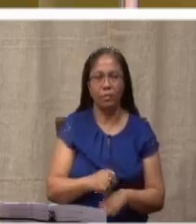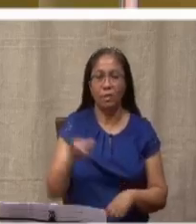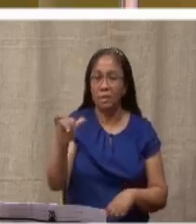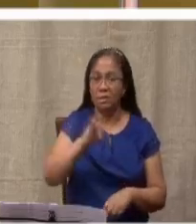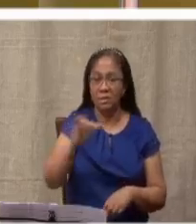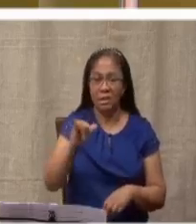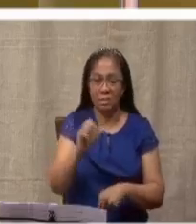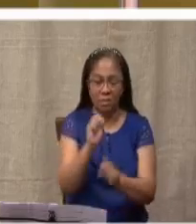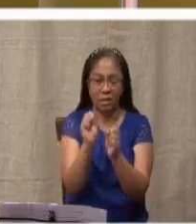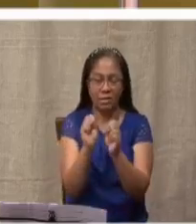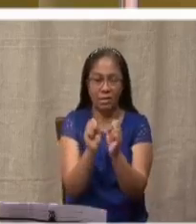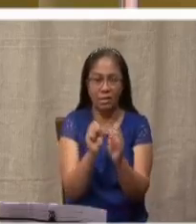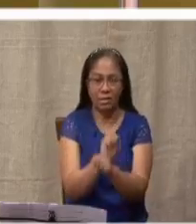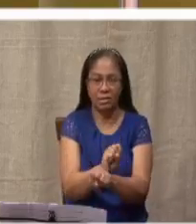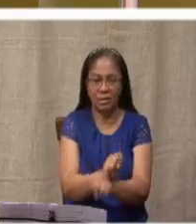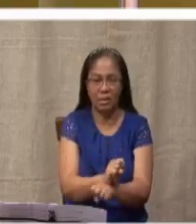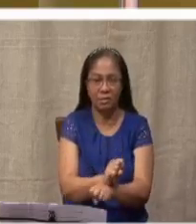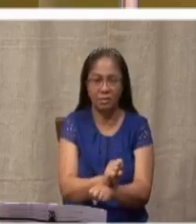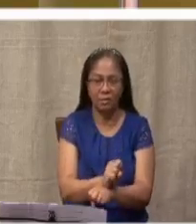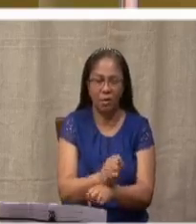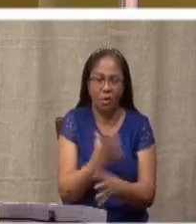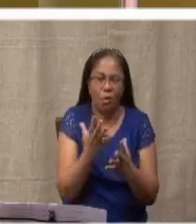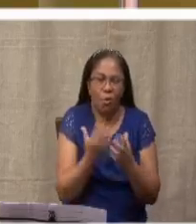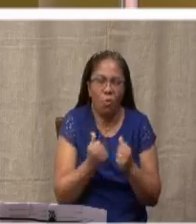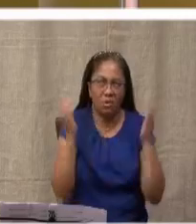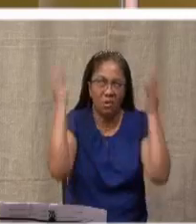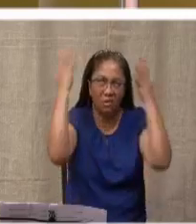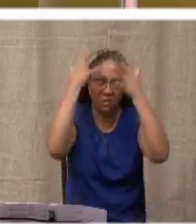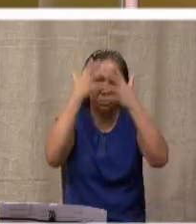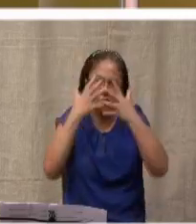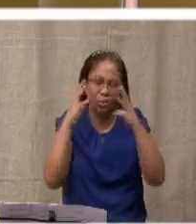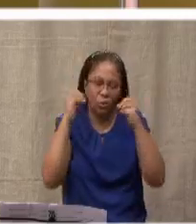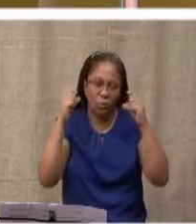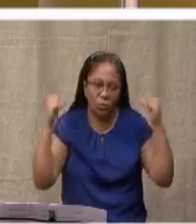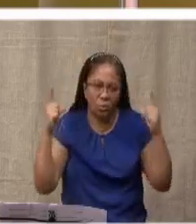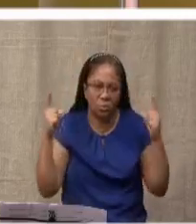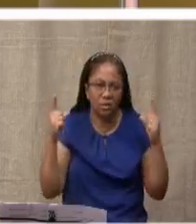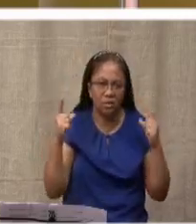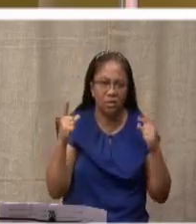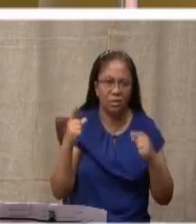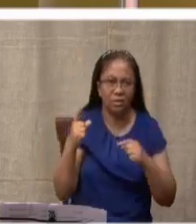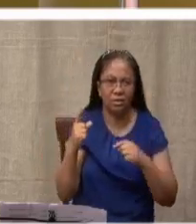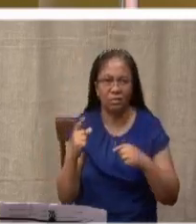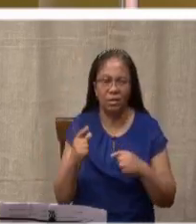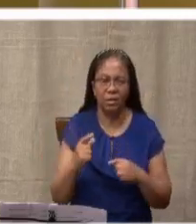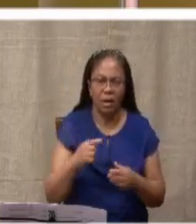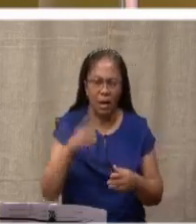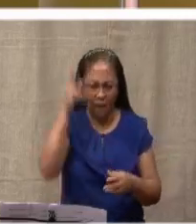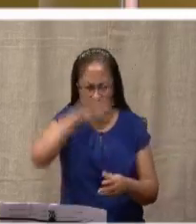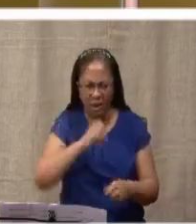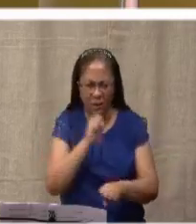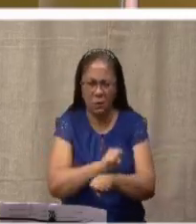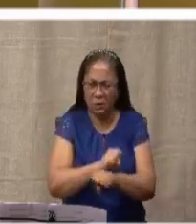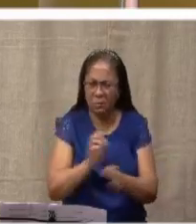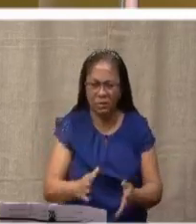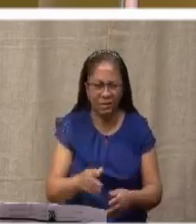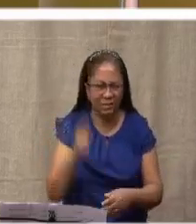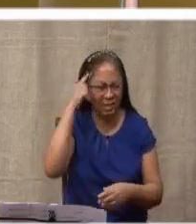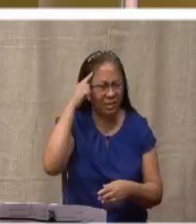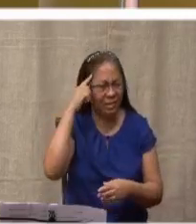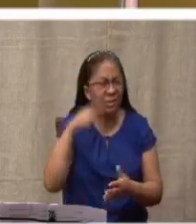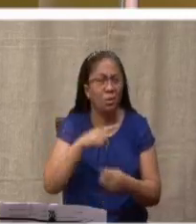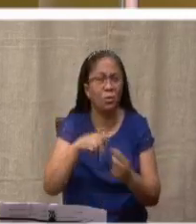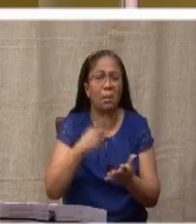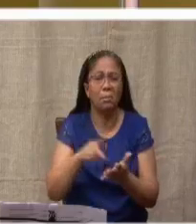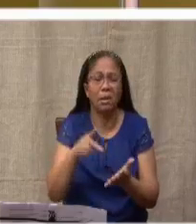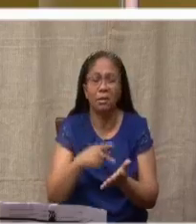like the slave sighing for the shade or the workman with no thought but his wages months